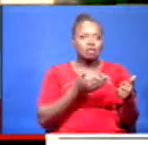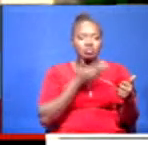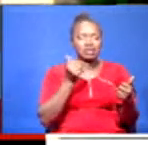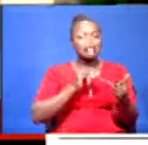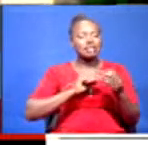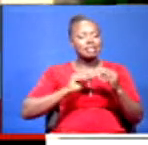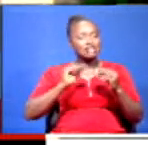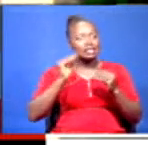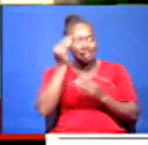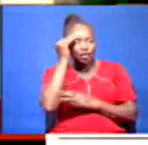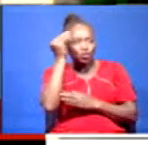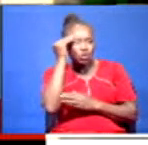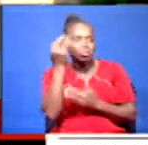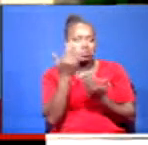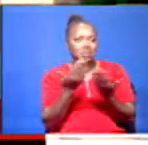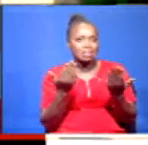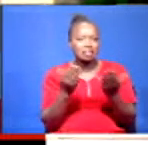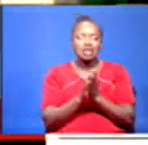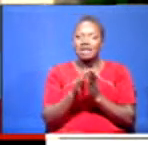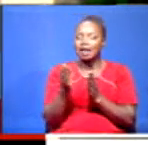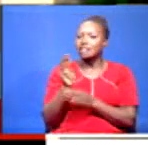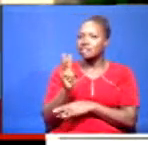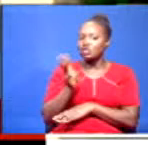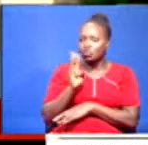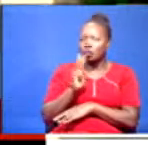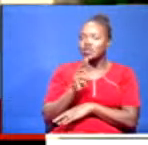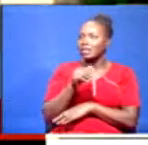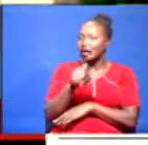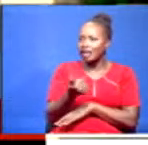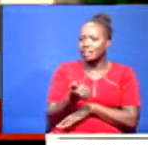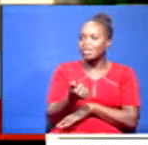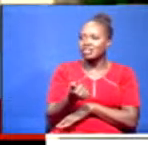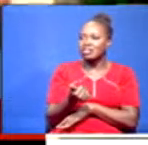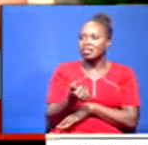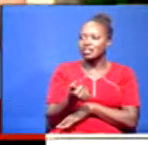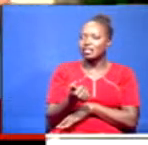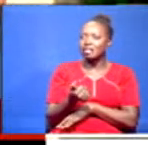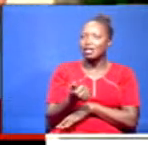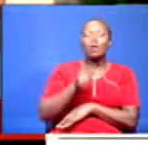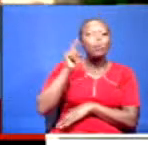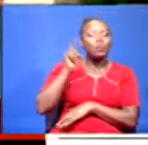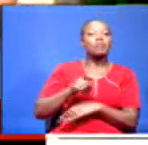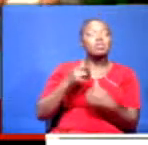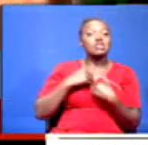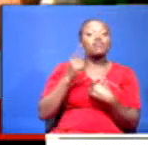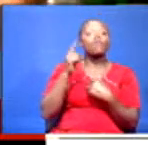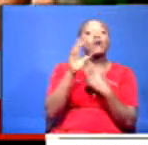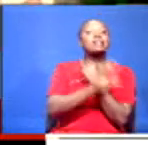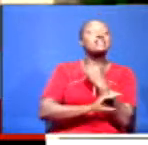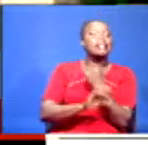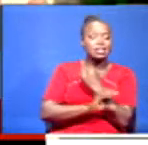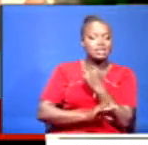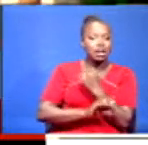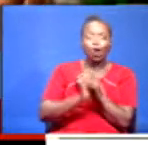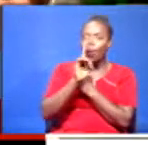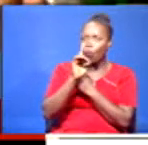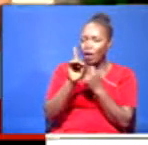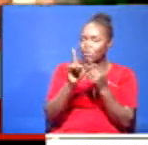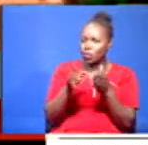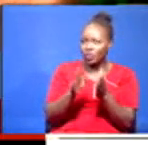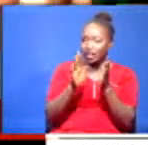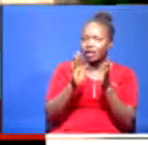education facilities, others in water, and other. We must have one country. We must have a way